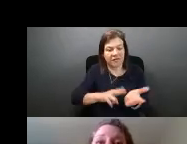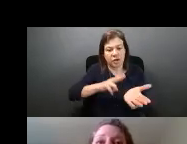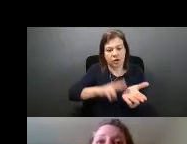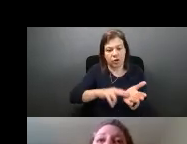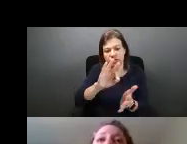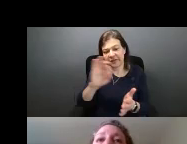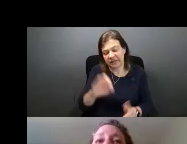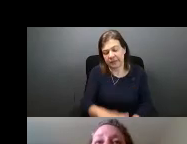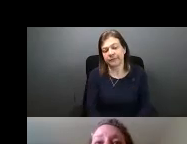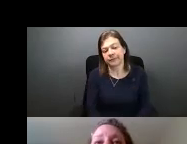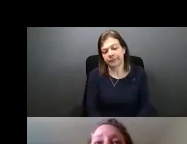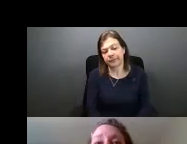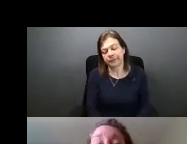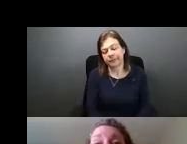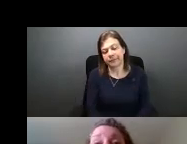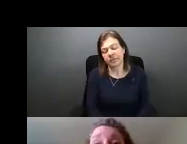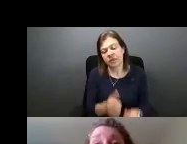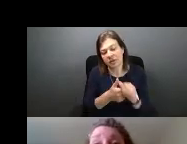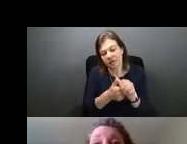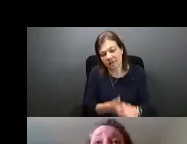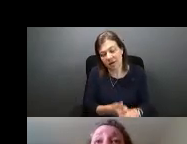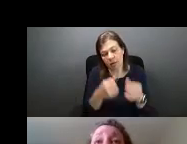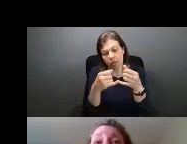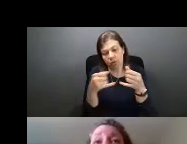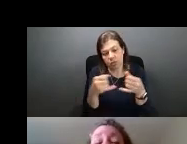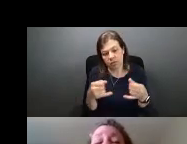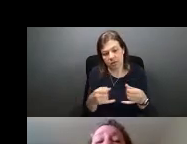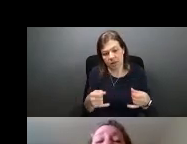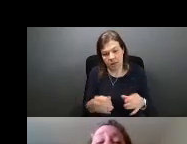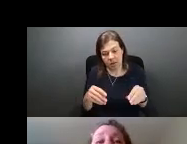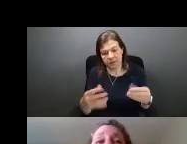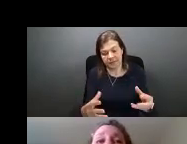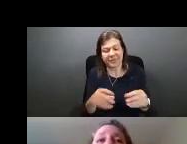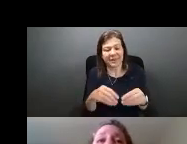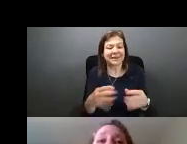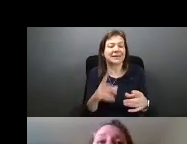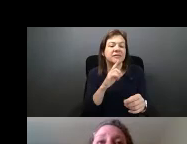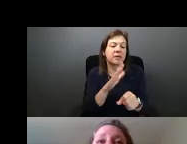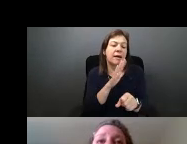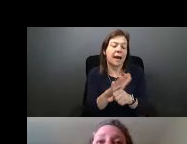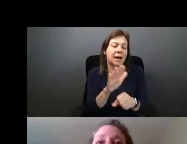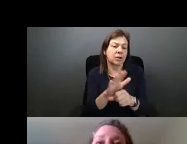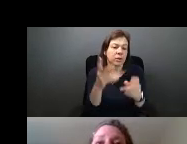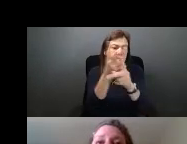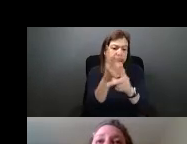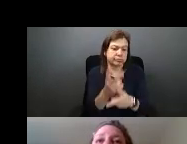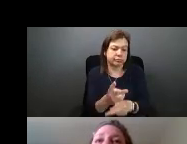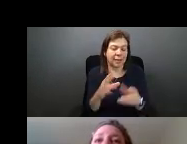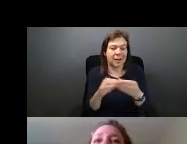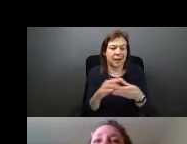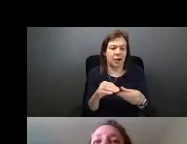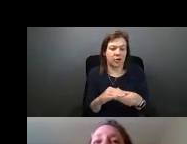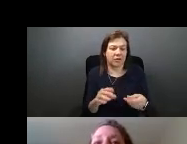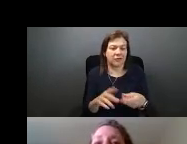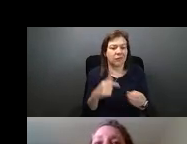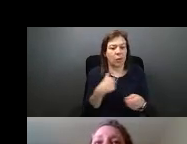fee. Follow the line items given and provide adequate calculations and narrative for